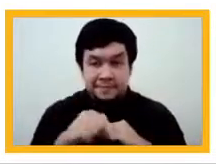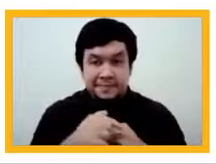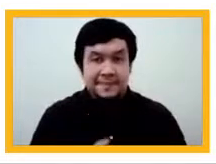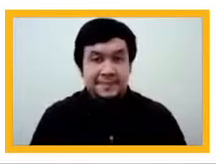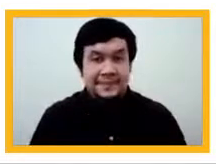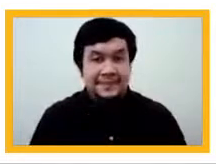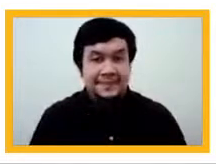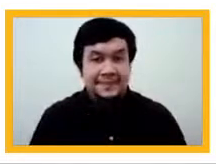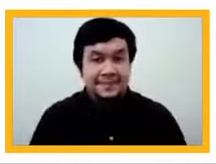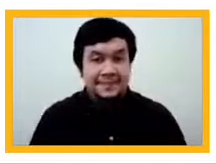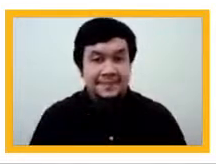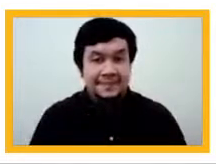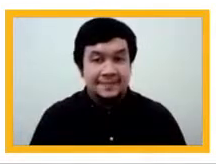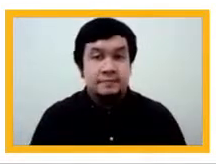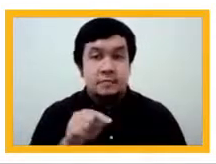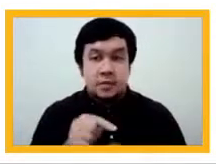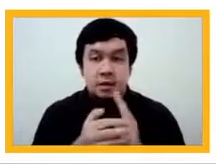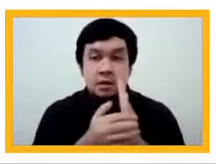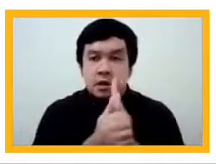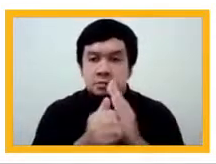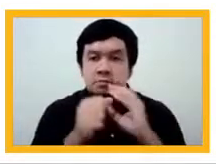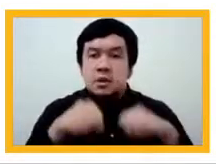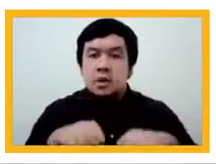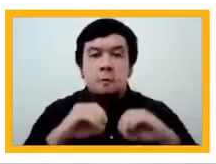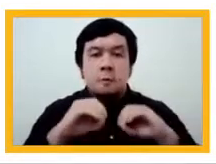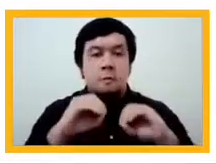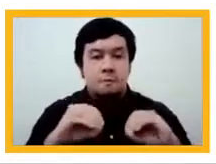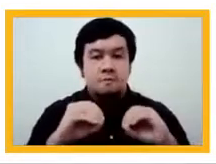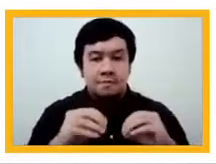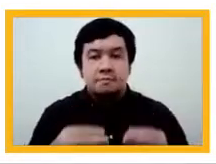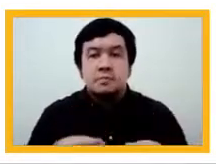skillful in producing those basic and